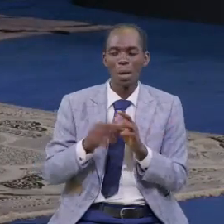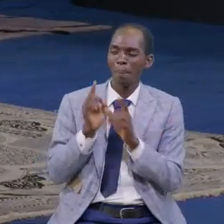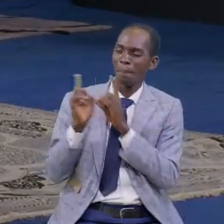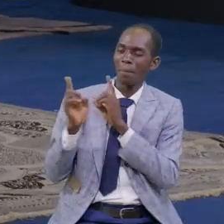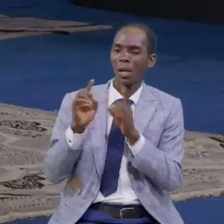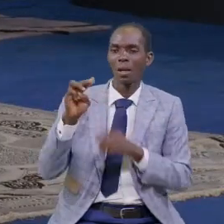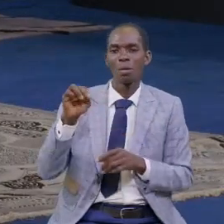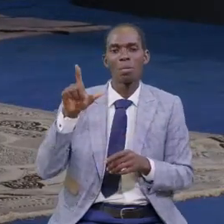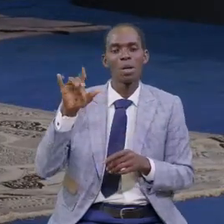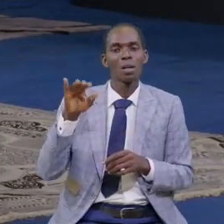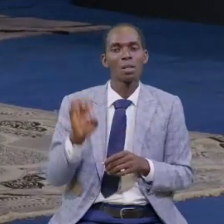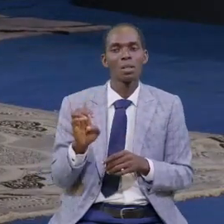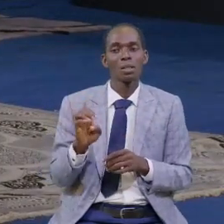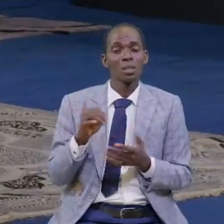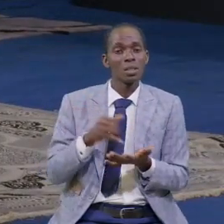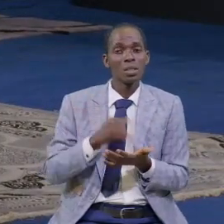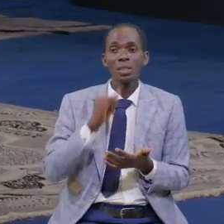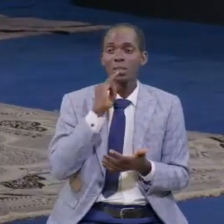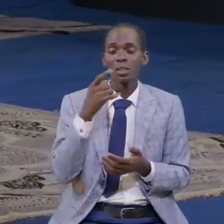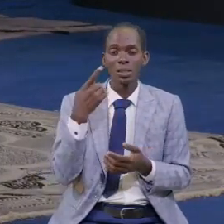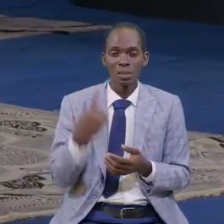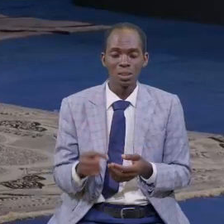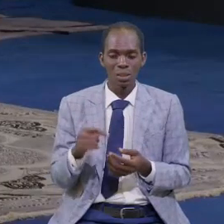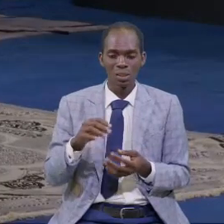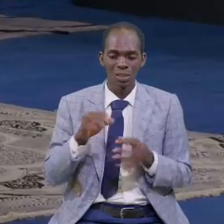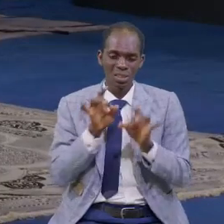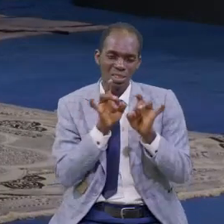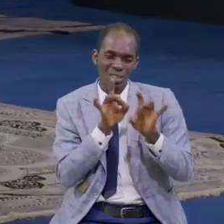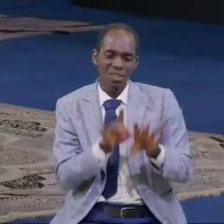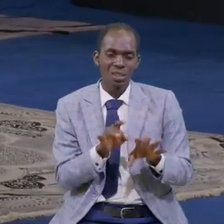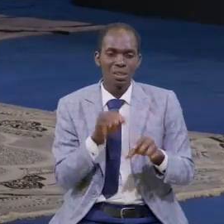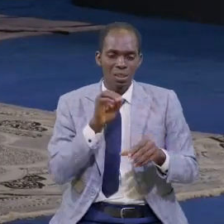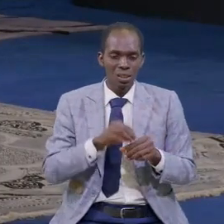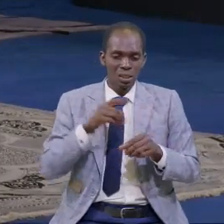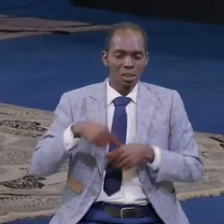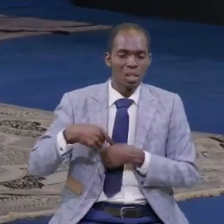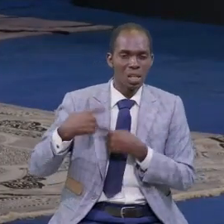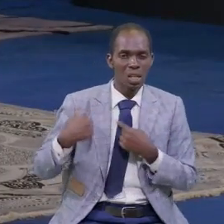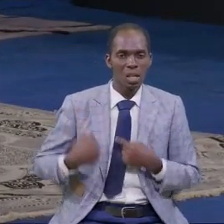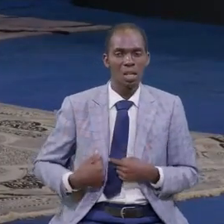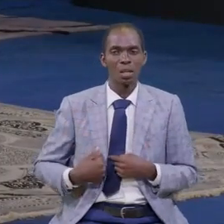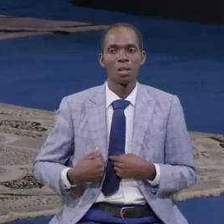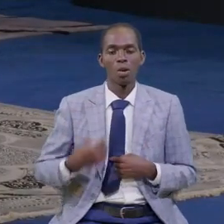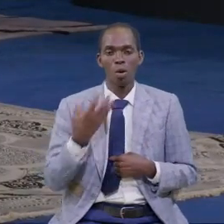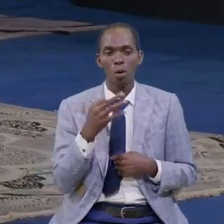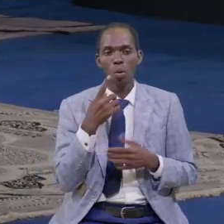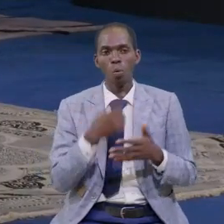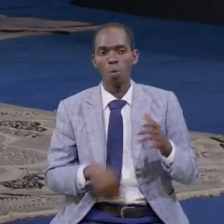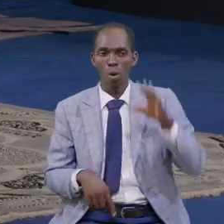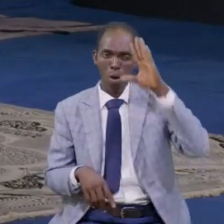seated hatred, animosity in the heart for what he is